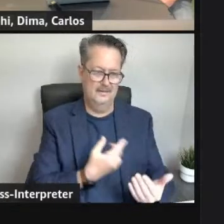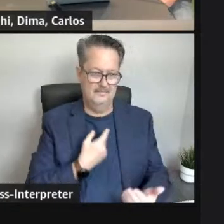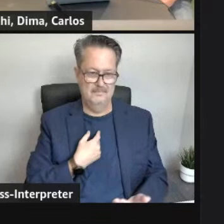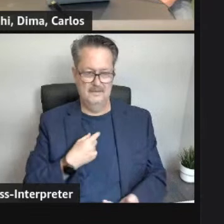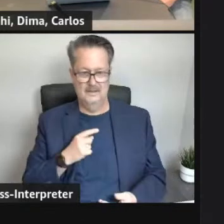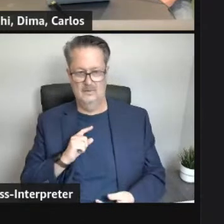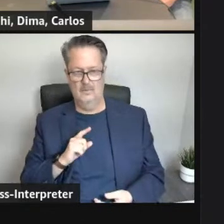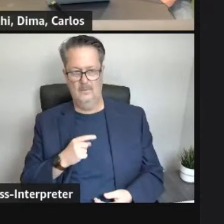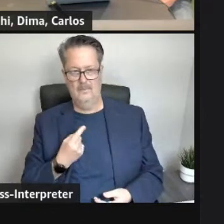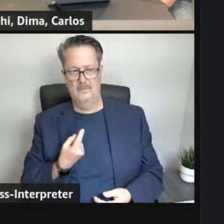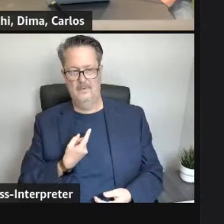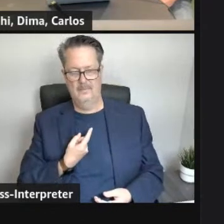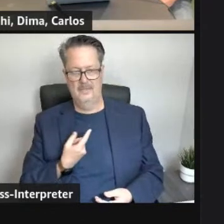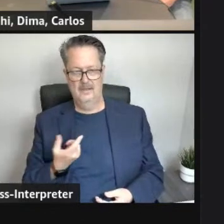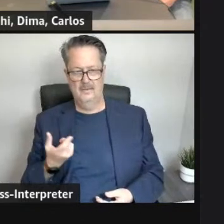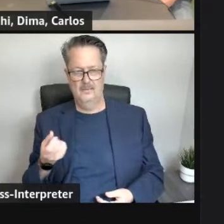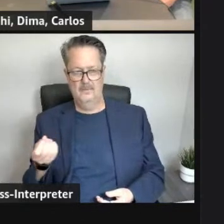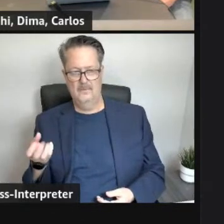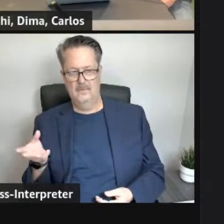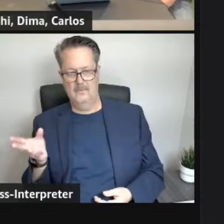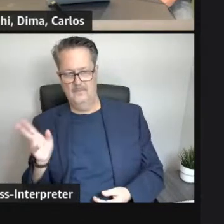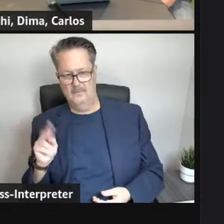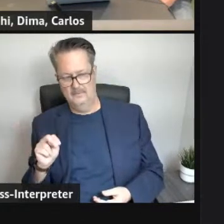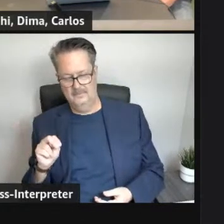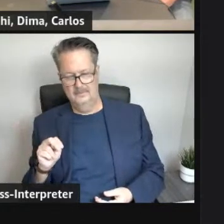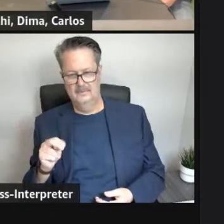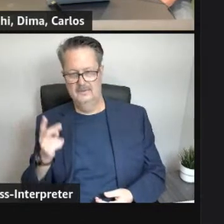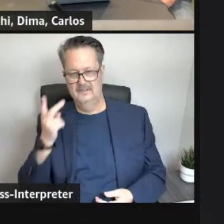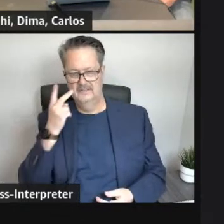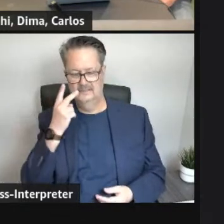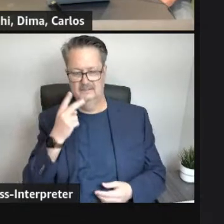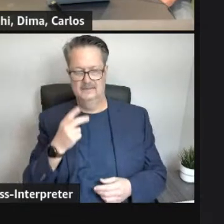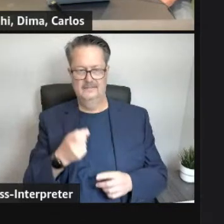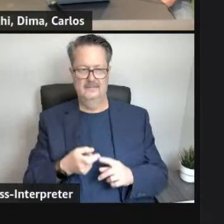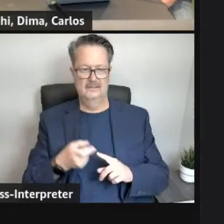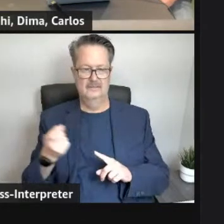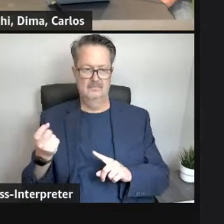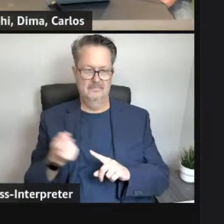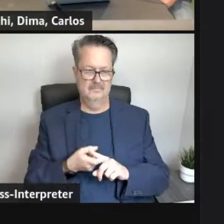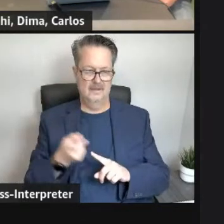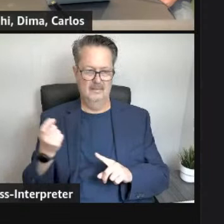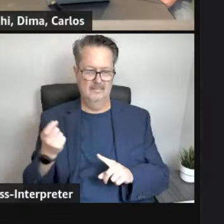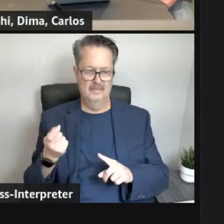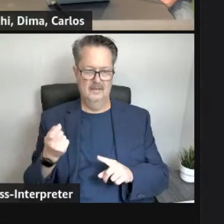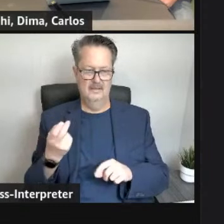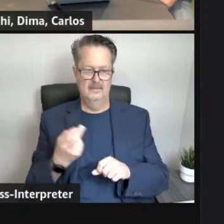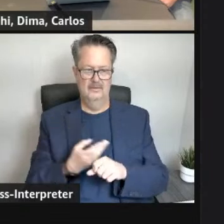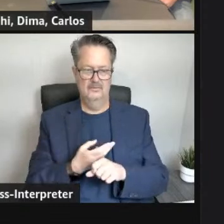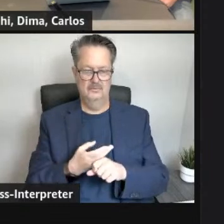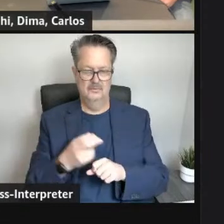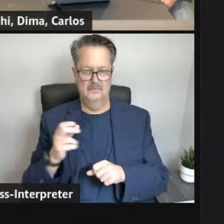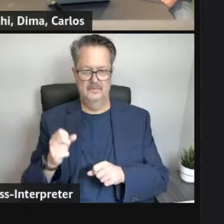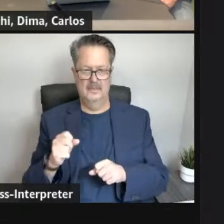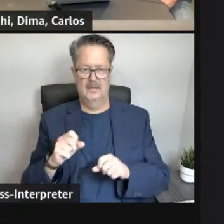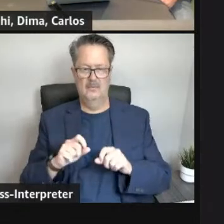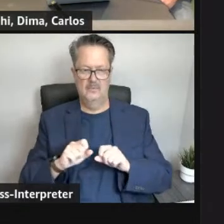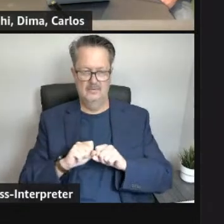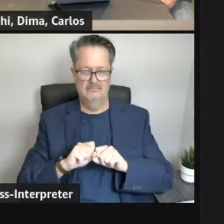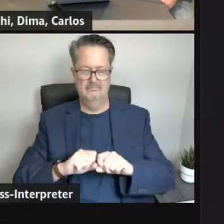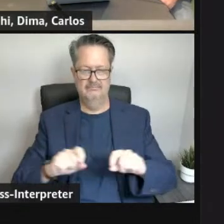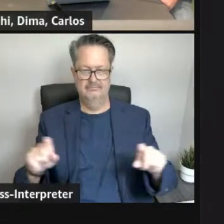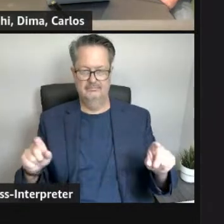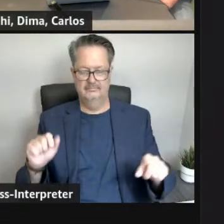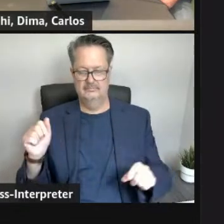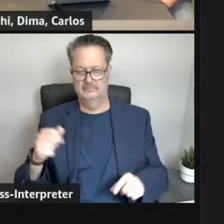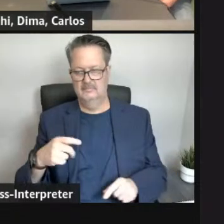and Argo CD will automatically reconcile these apps, and as part of this, we'll also deploy this application.